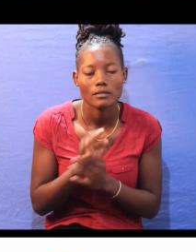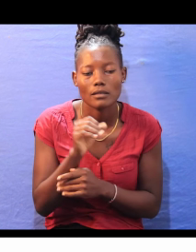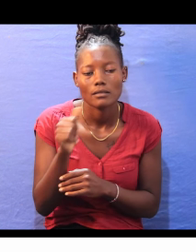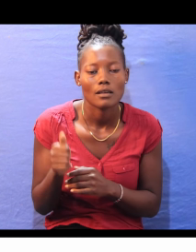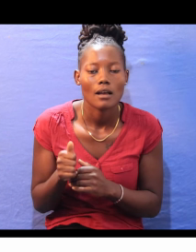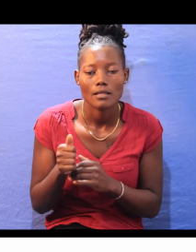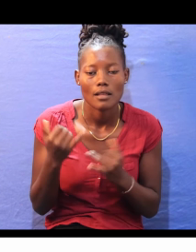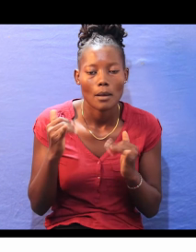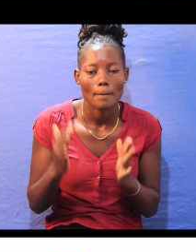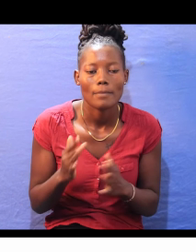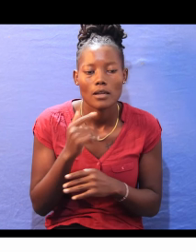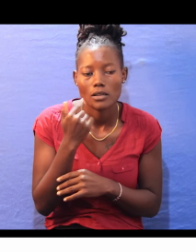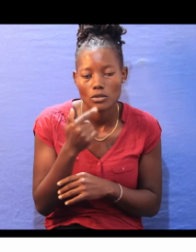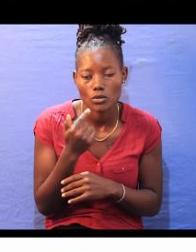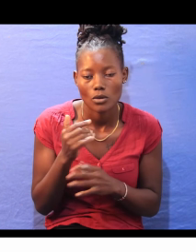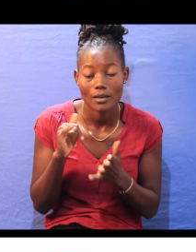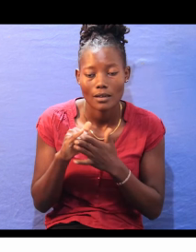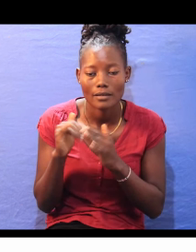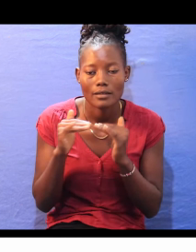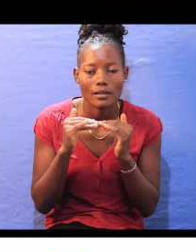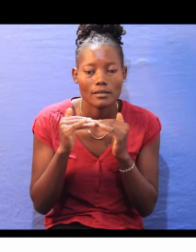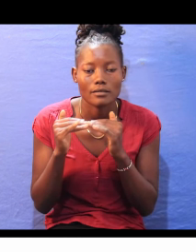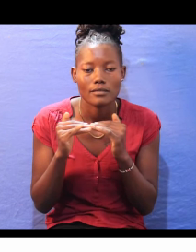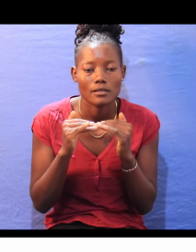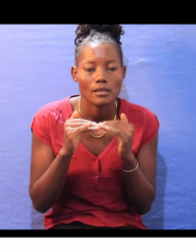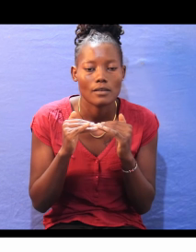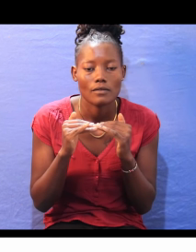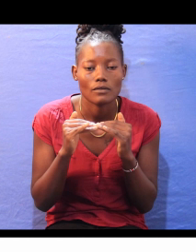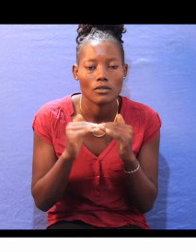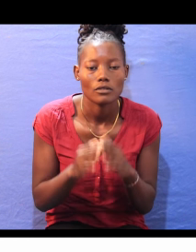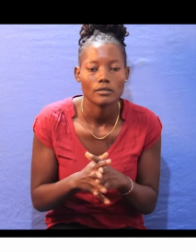And athletes who are at that level need.